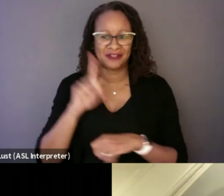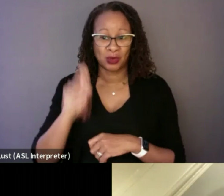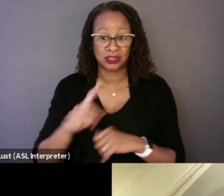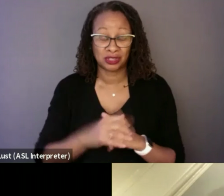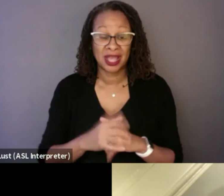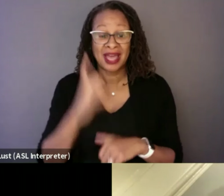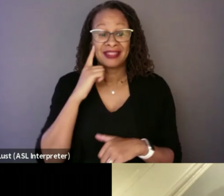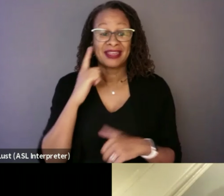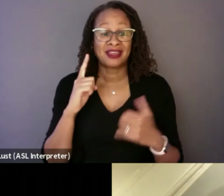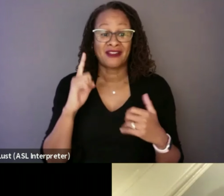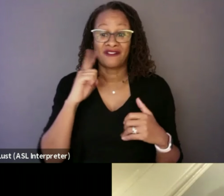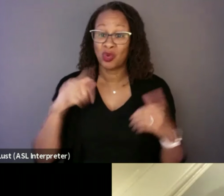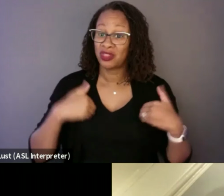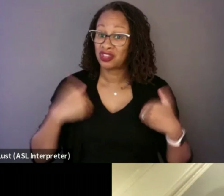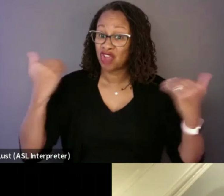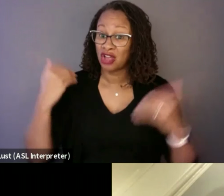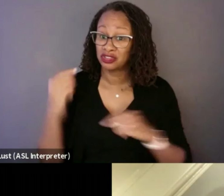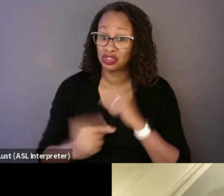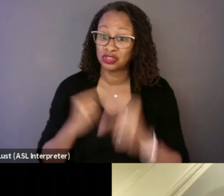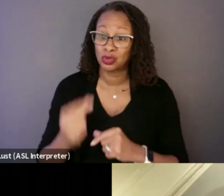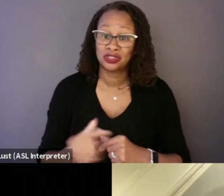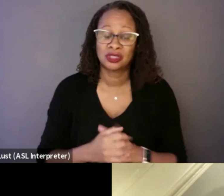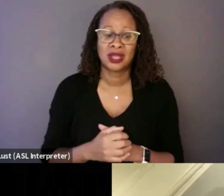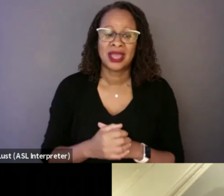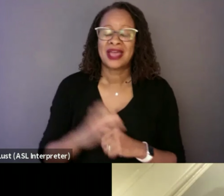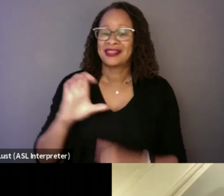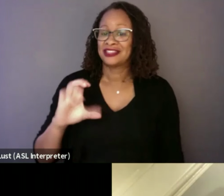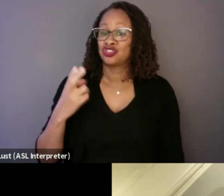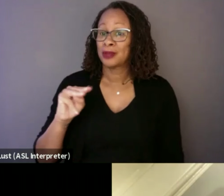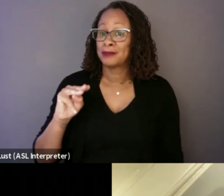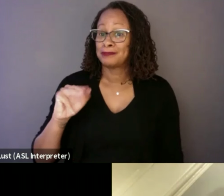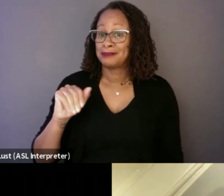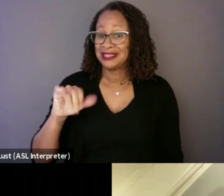I think in terms of the younger generation in Zimbabwe, which is Chamisa's generation,